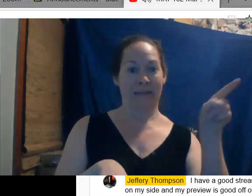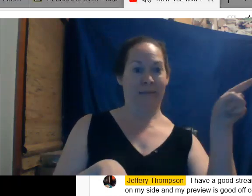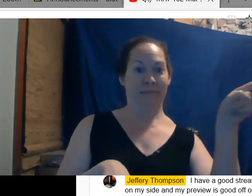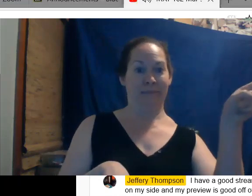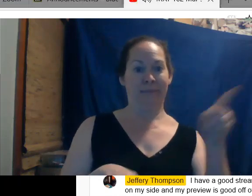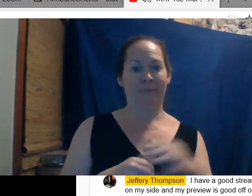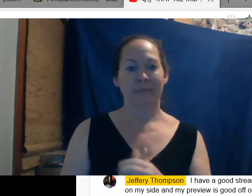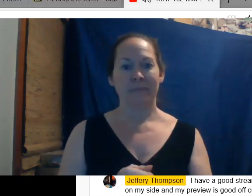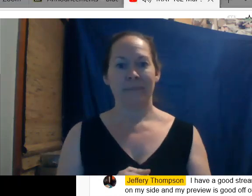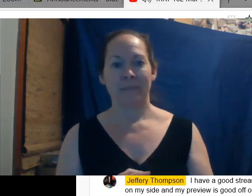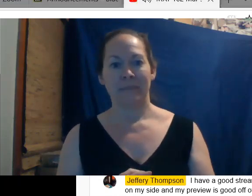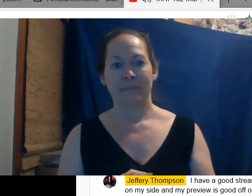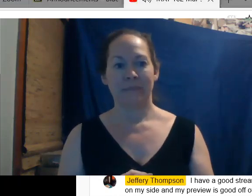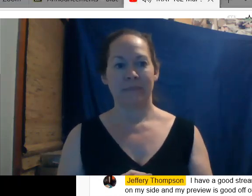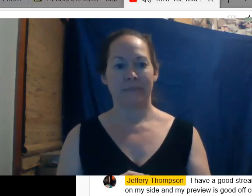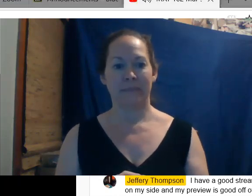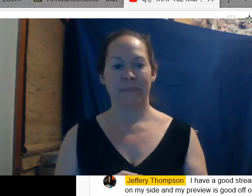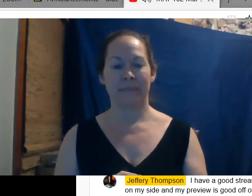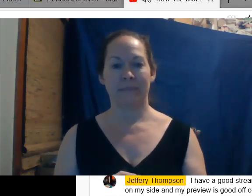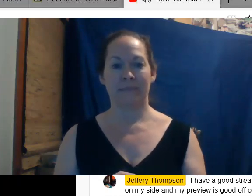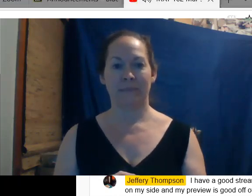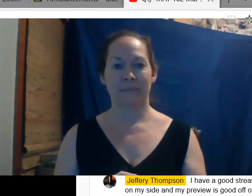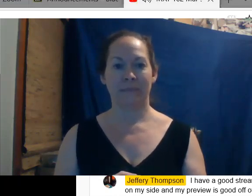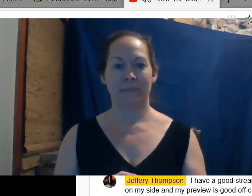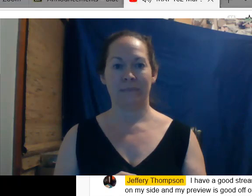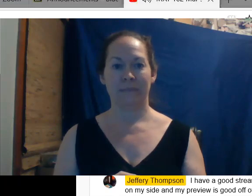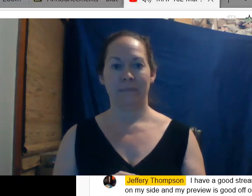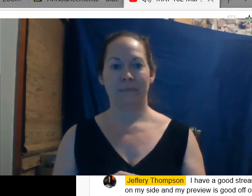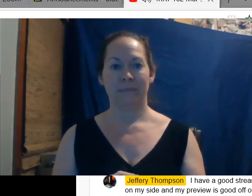2 is going to stay, right?